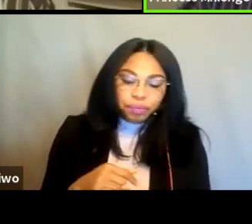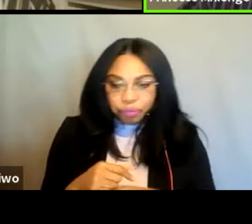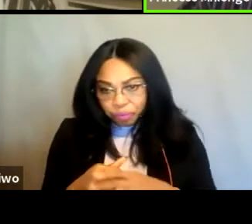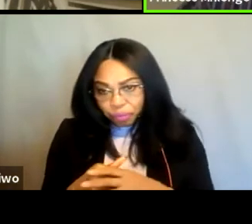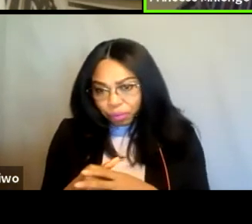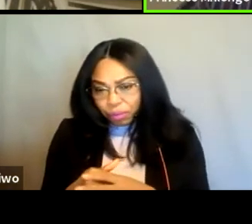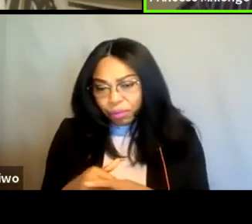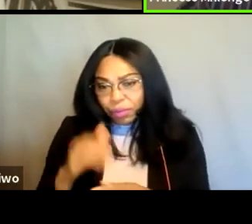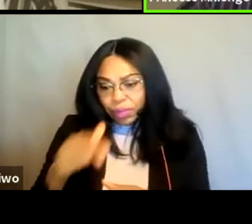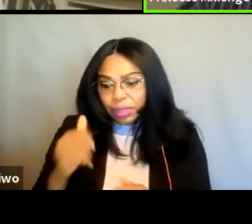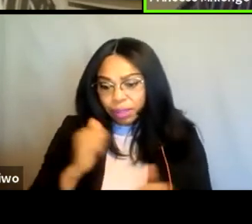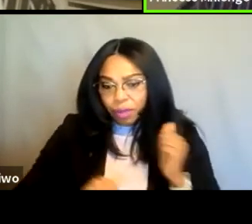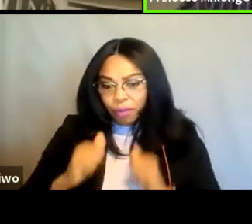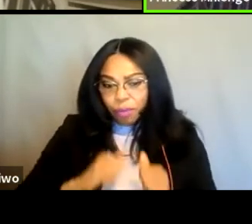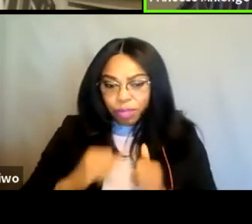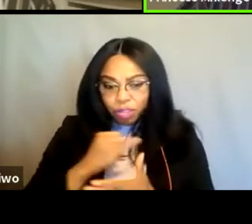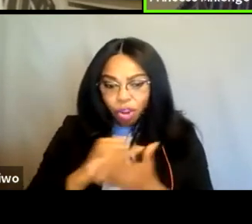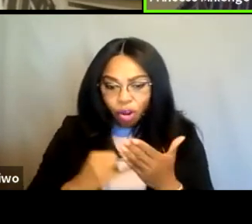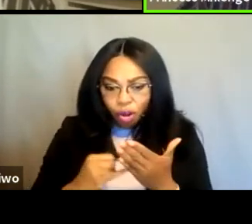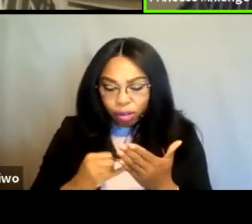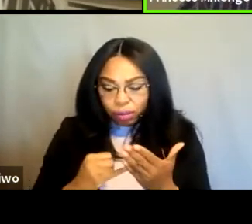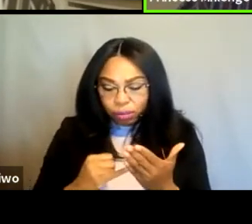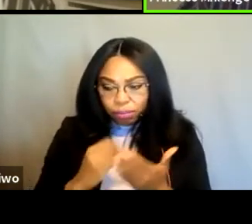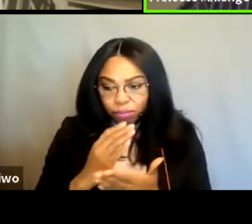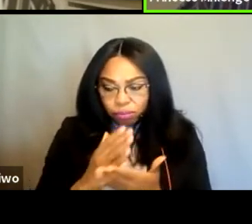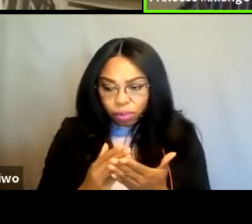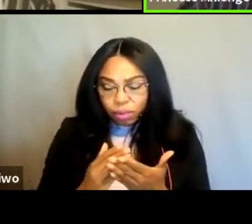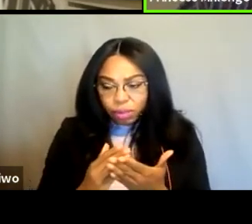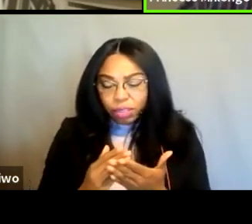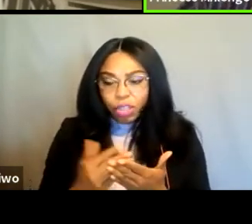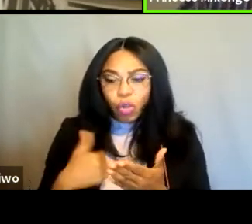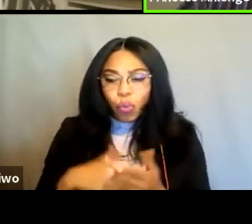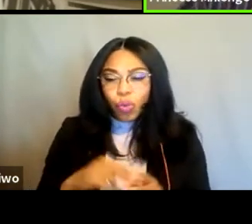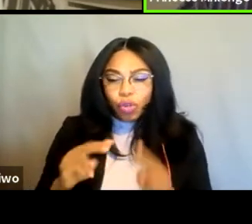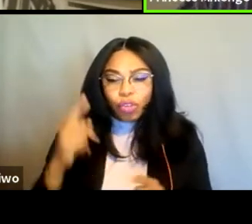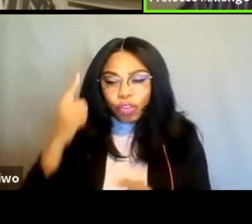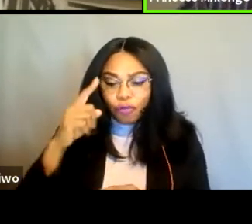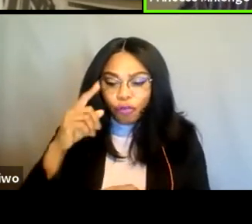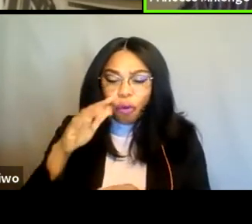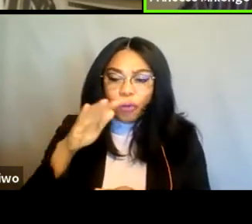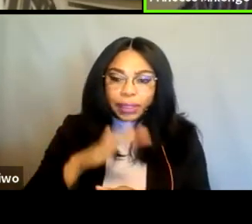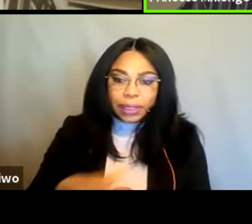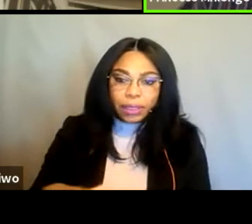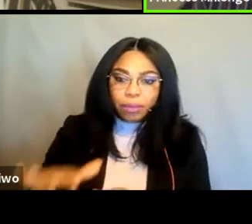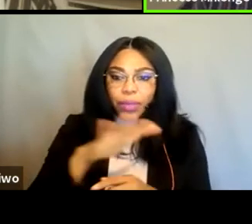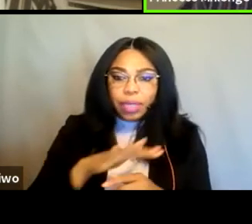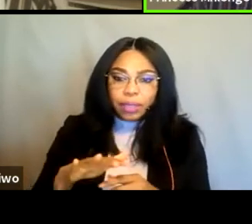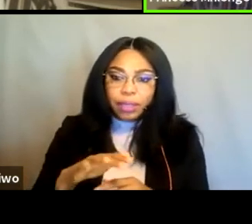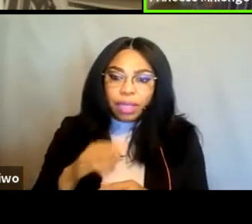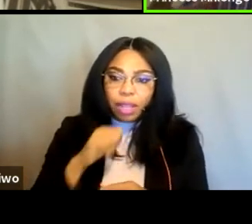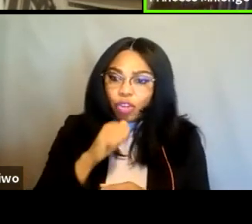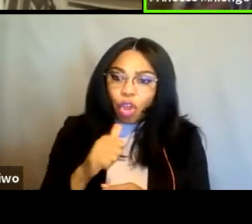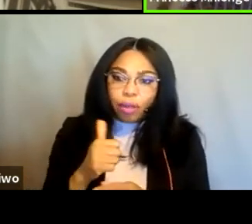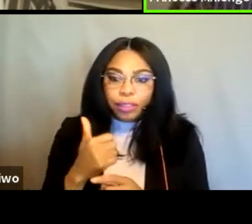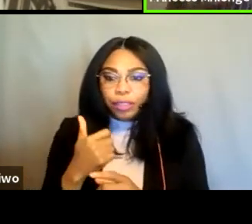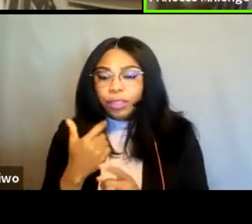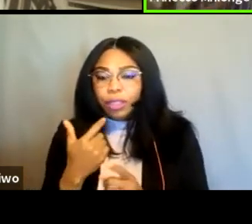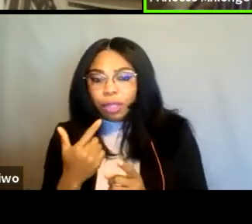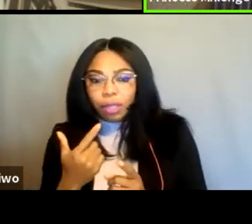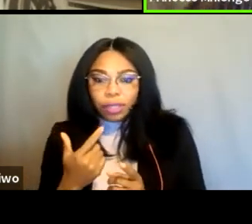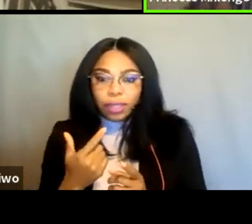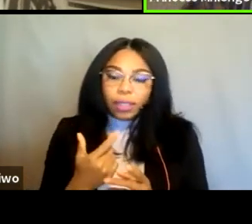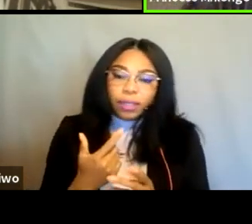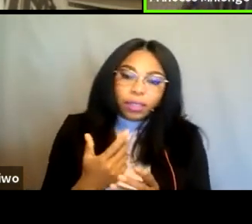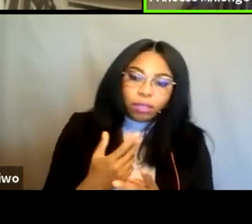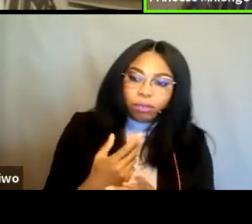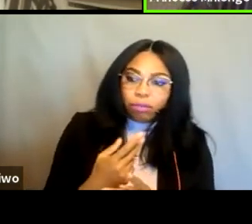it's a performance art piece, and we usually look for spaces that are unconventional, that will allow